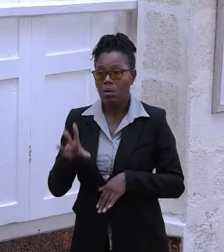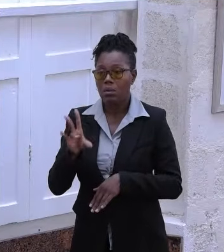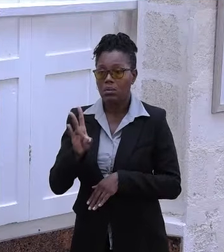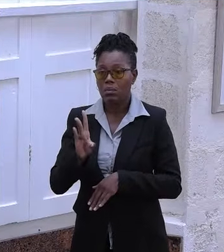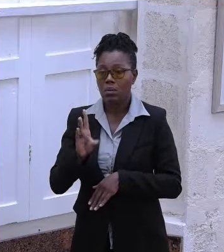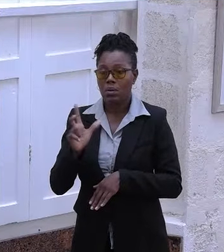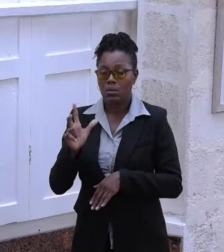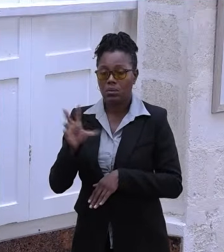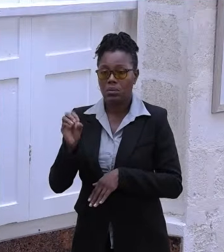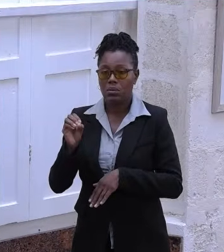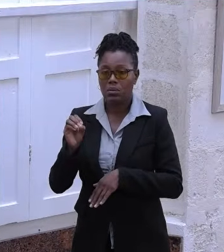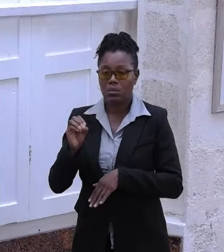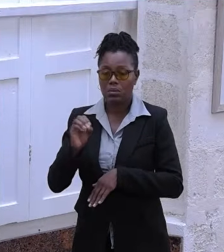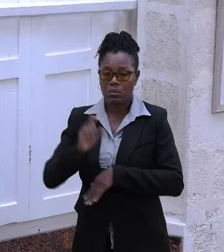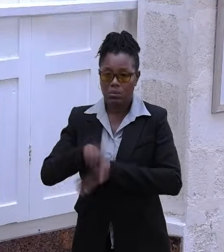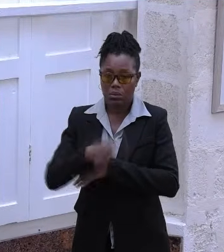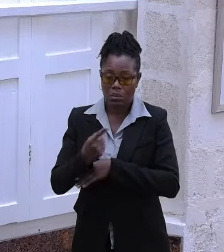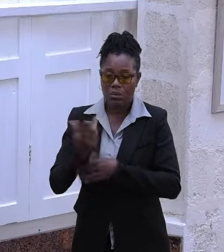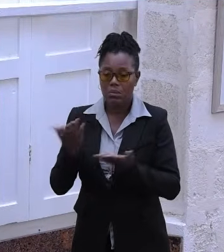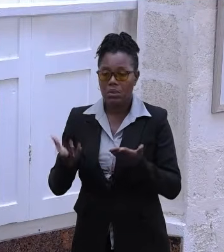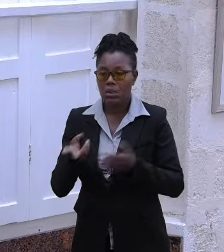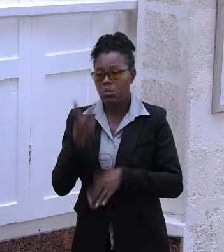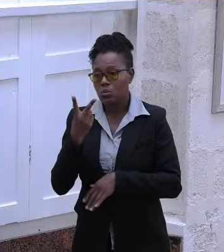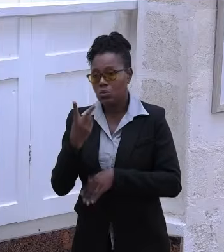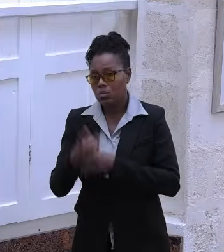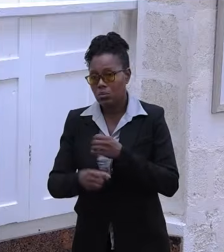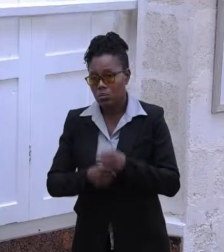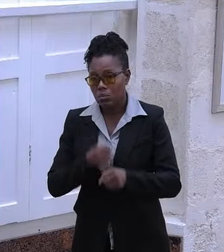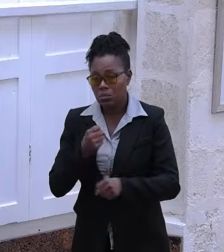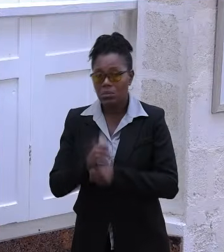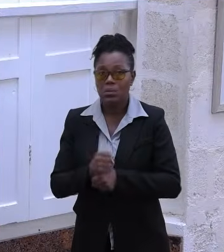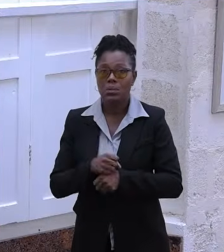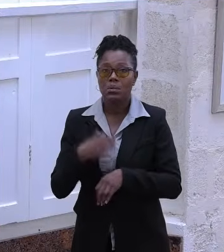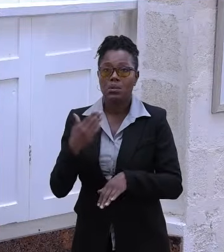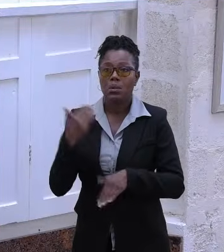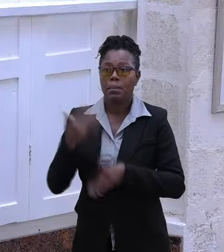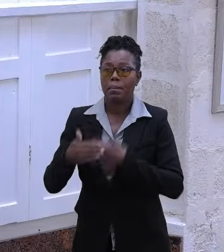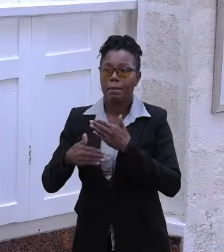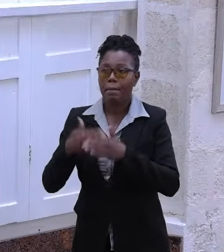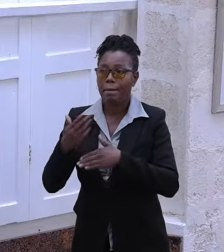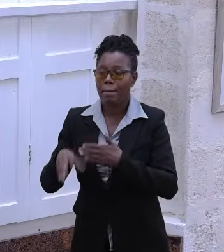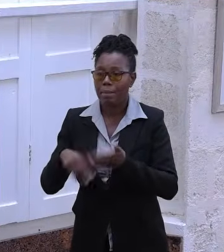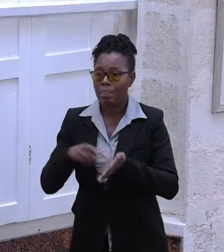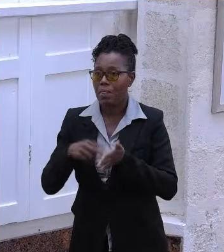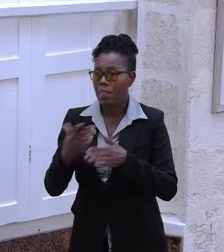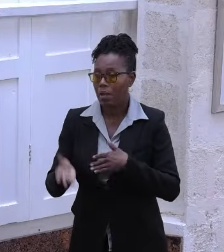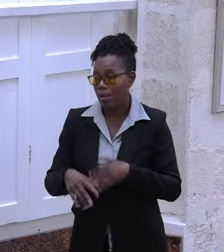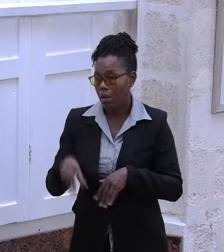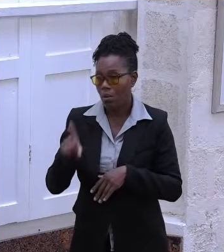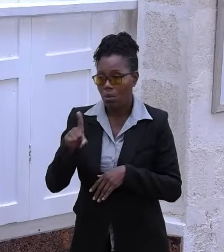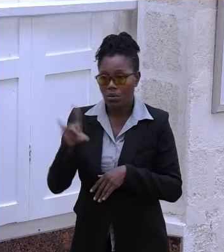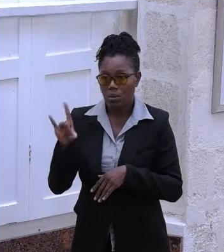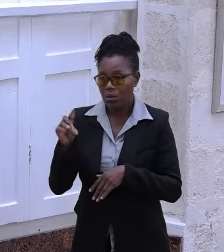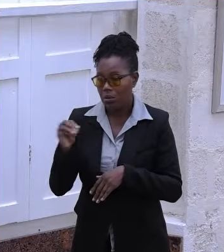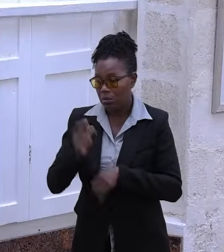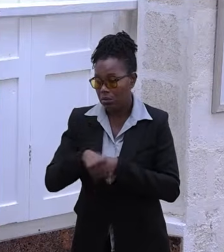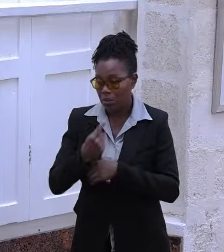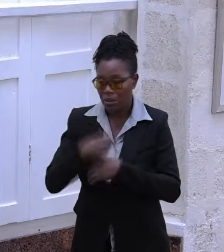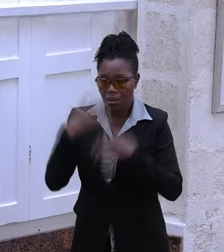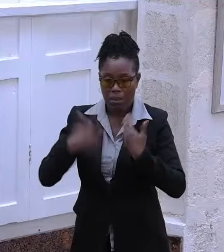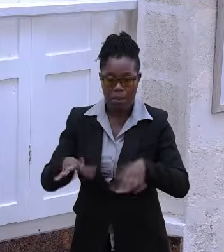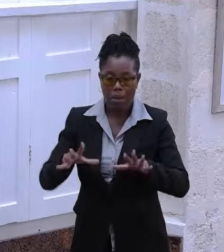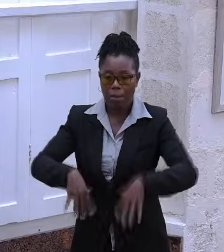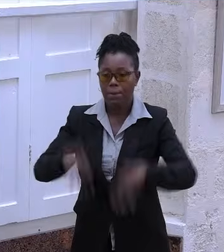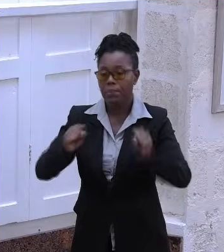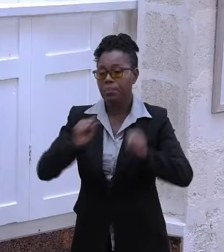730 days, which is approximately 2 days. So they're looking at an aggregate basis, not that you get the citizenship after the 180 days, but it is